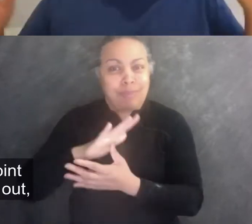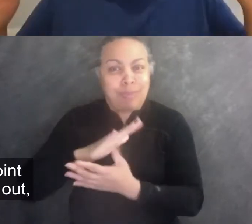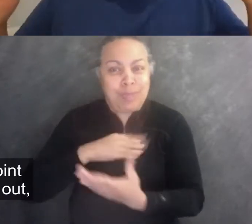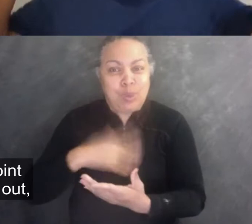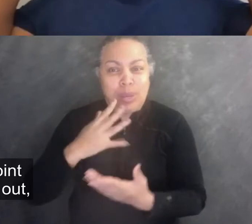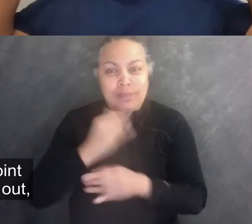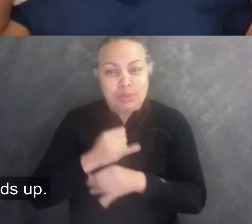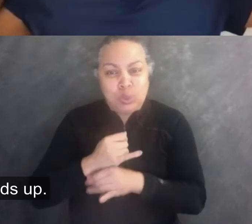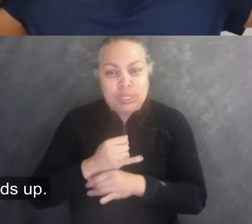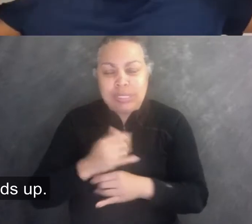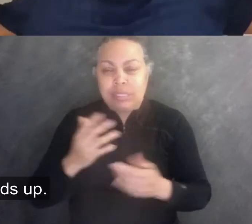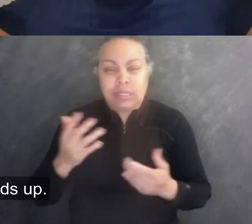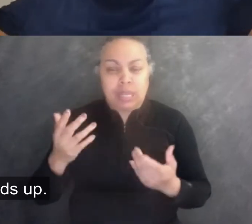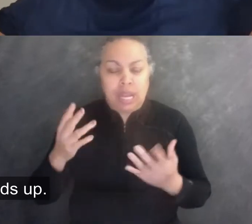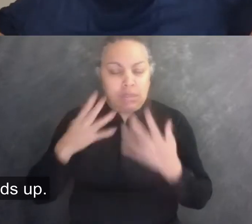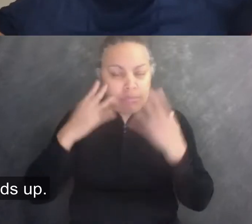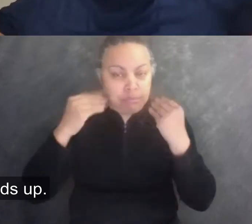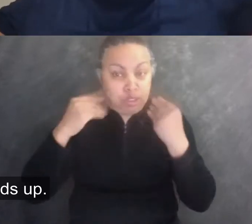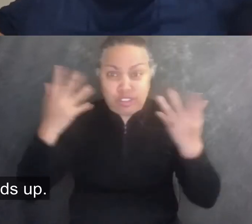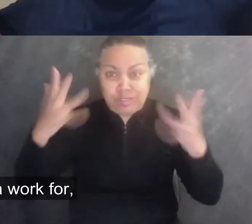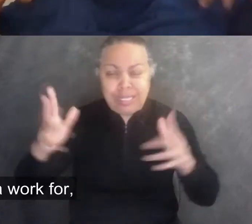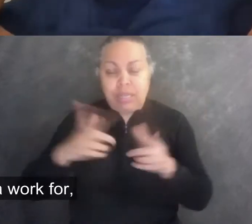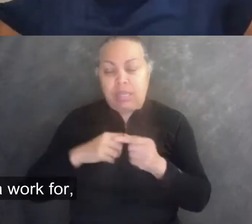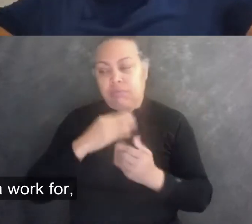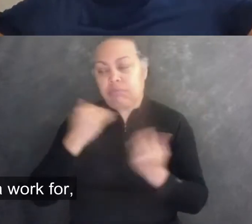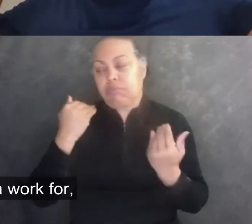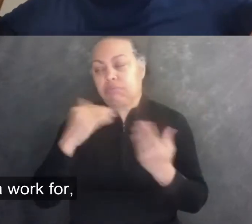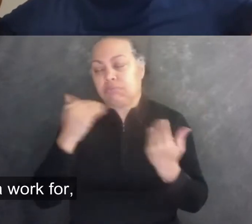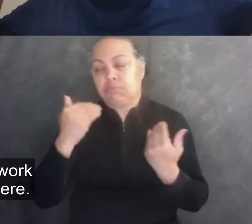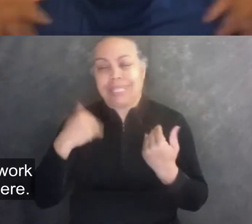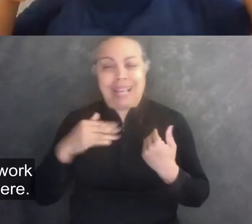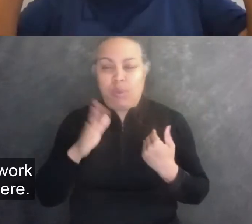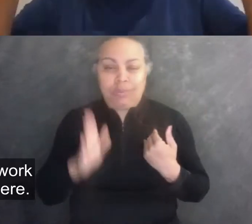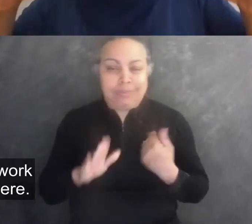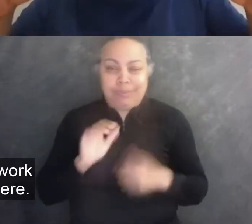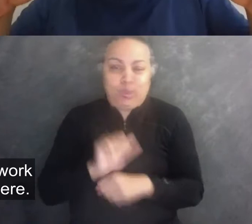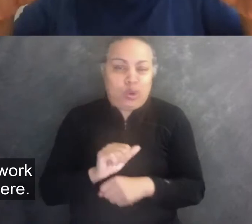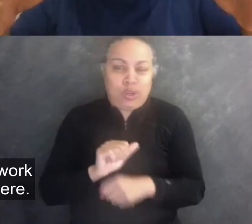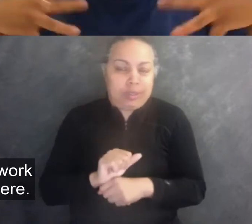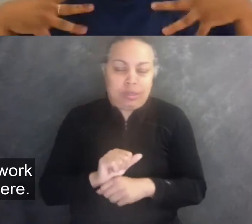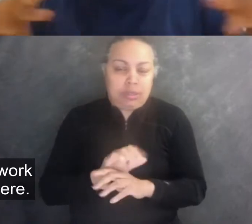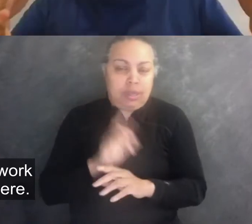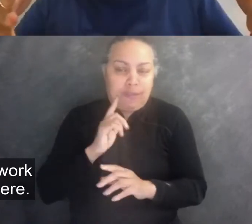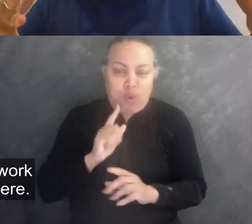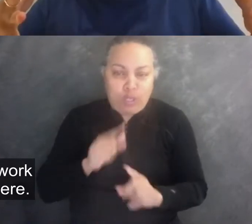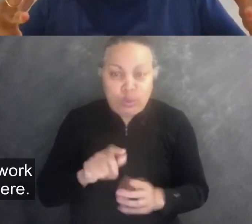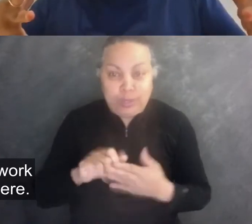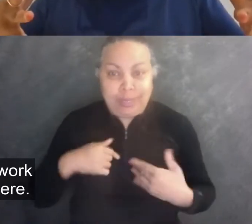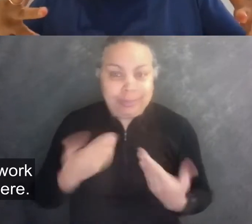to a point where I won't be out. I just threw my hands up. I said, it's never going to work for you that I'm